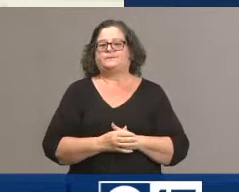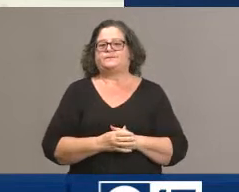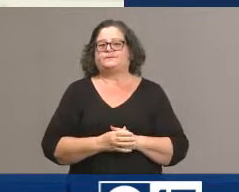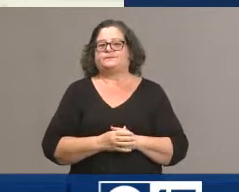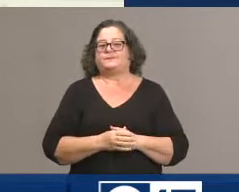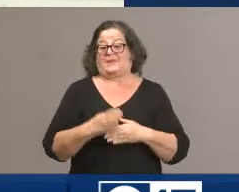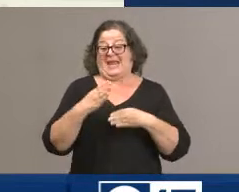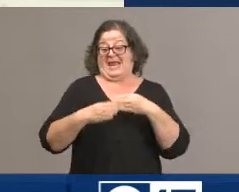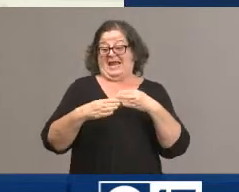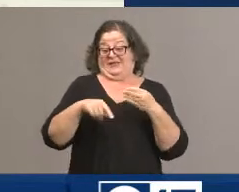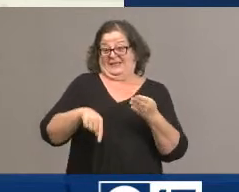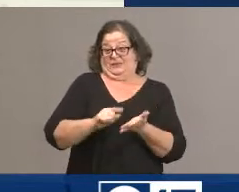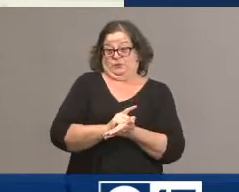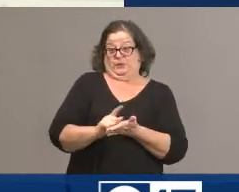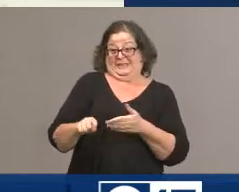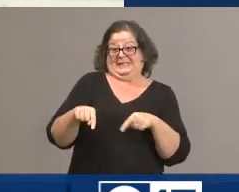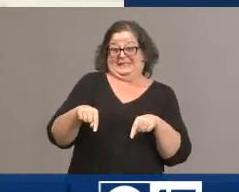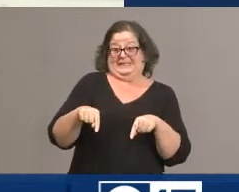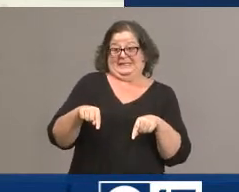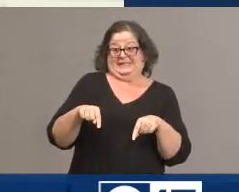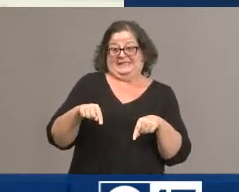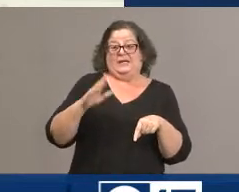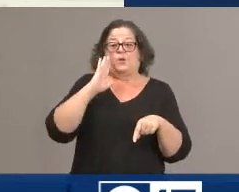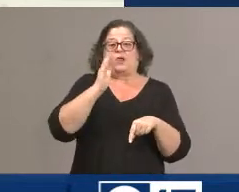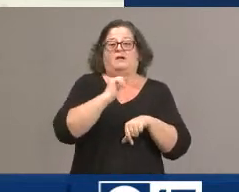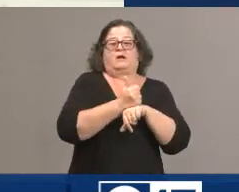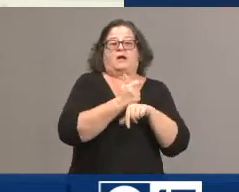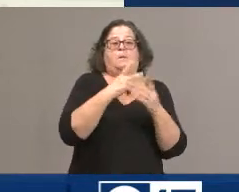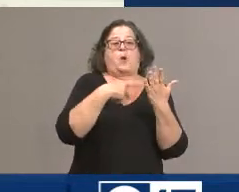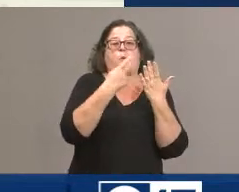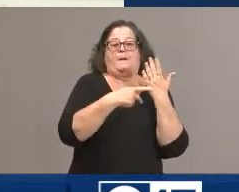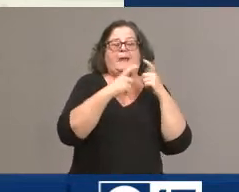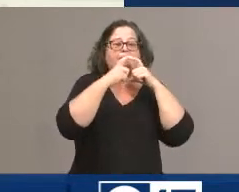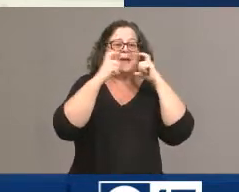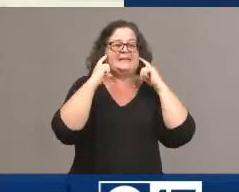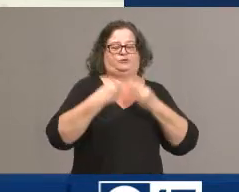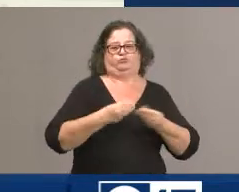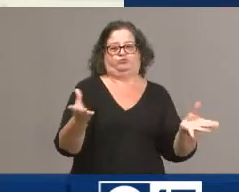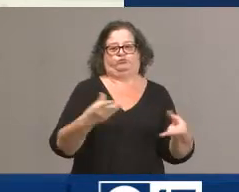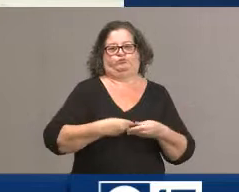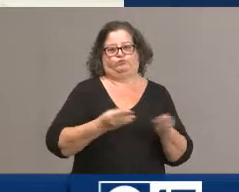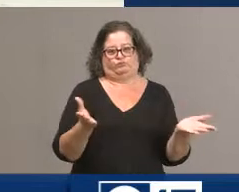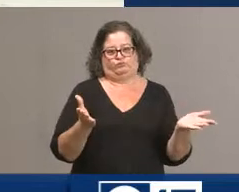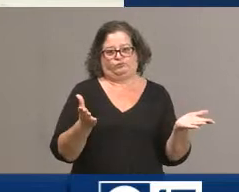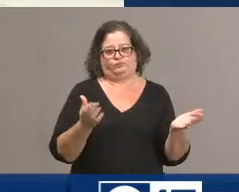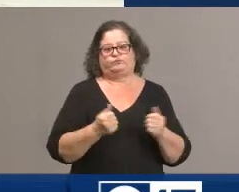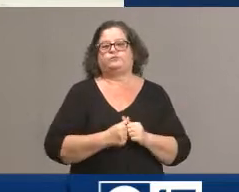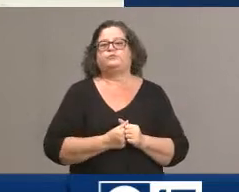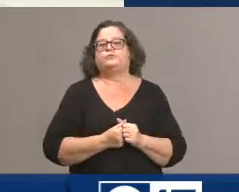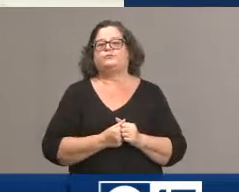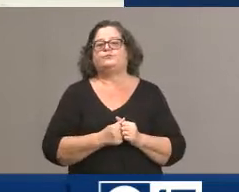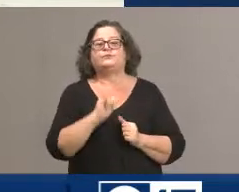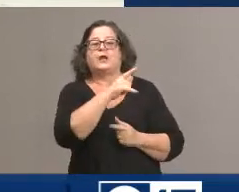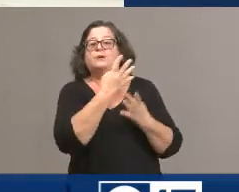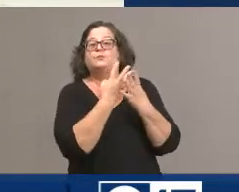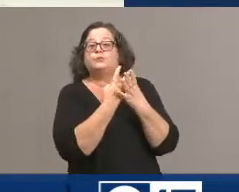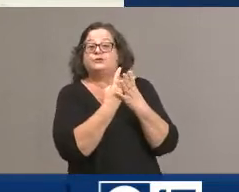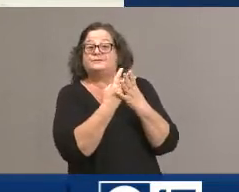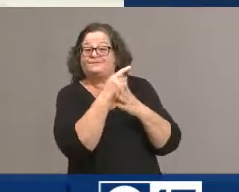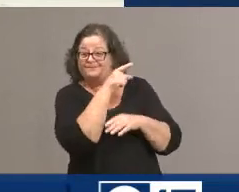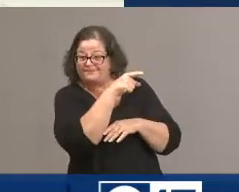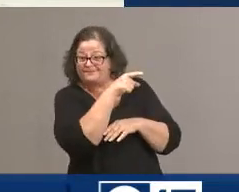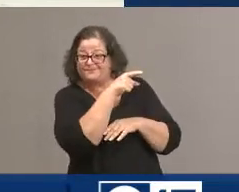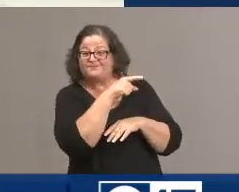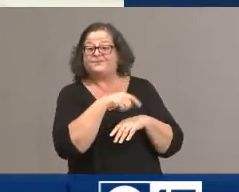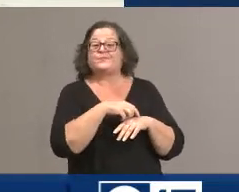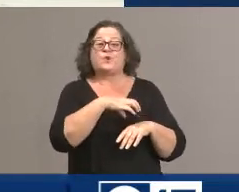program in place, every one of our correctional facilities, from correctional officers to inmates, will have a mask,